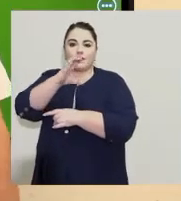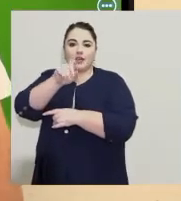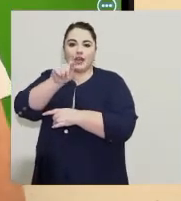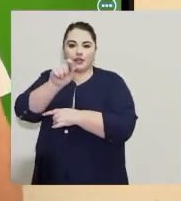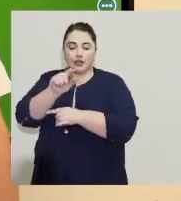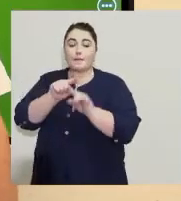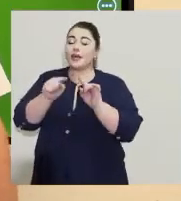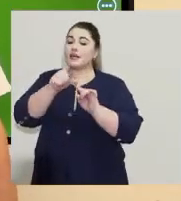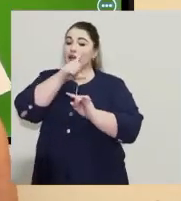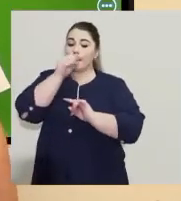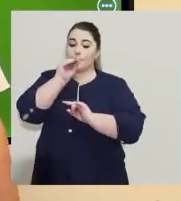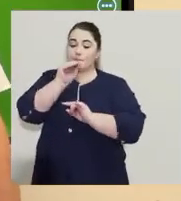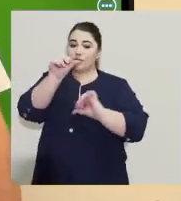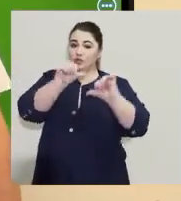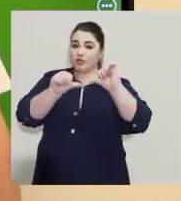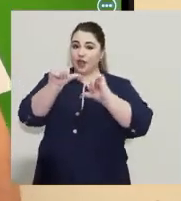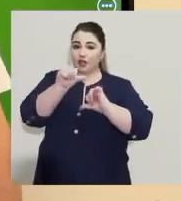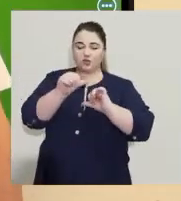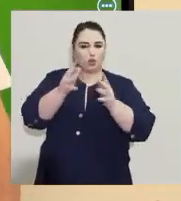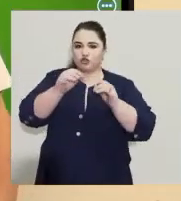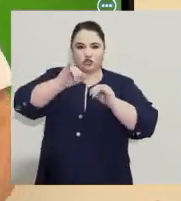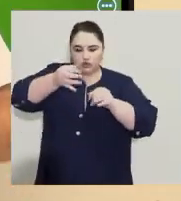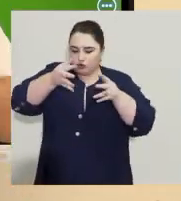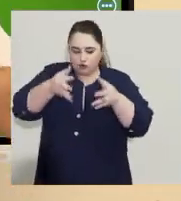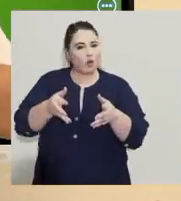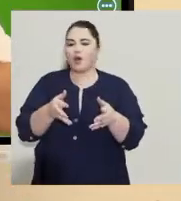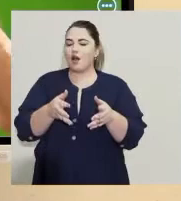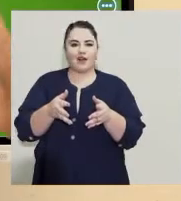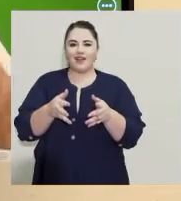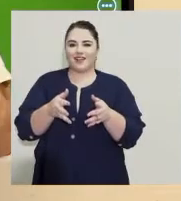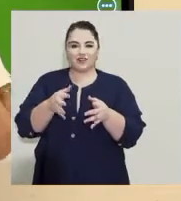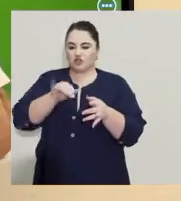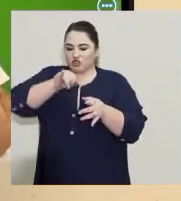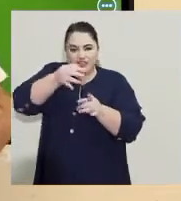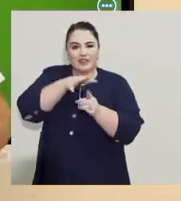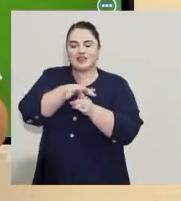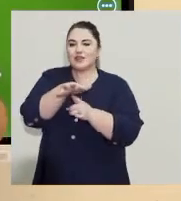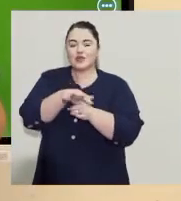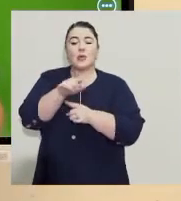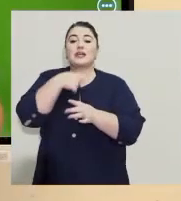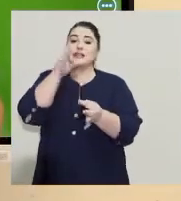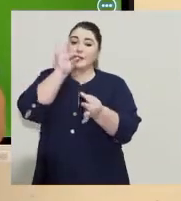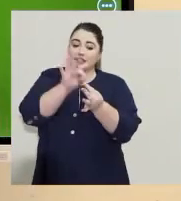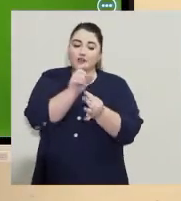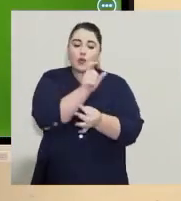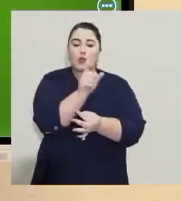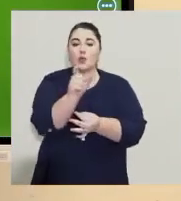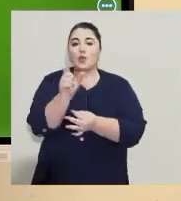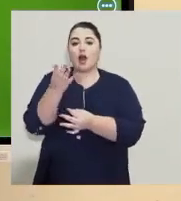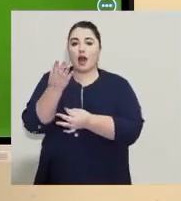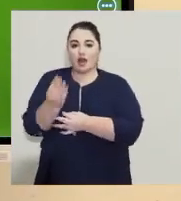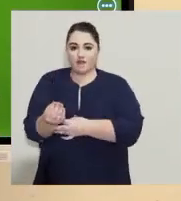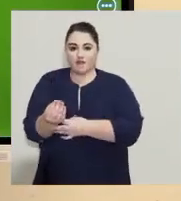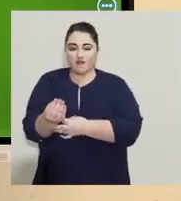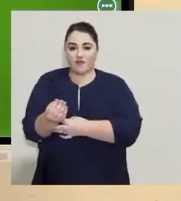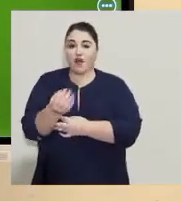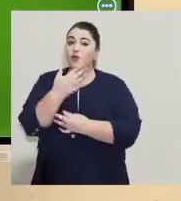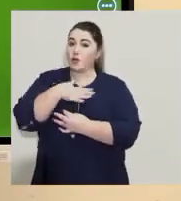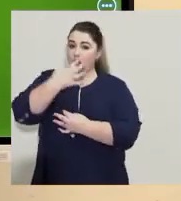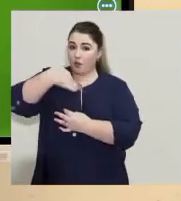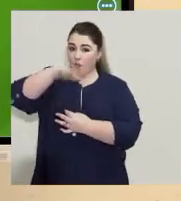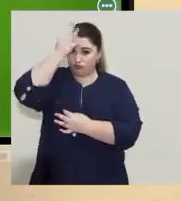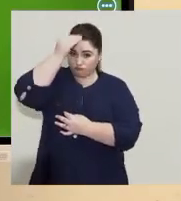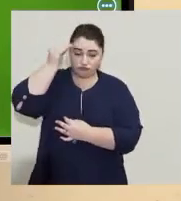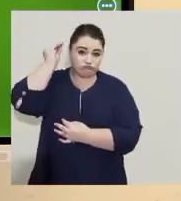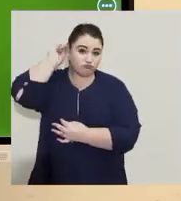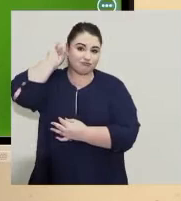please see, what do we call it in science? We don't just call it the cause and the effect. We have specific terminology for that,